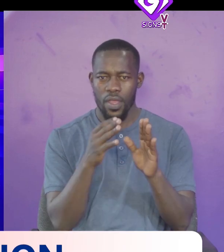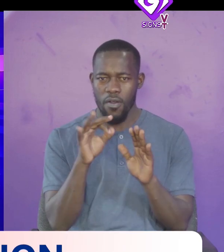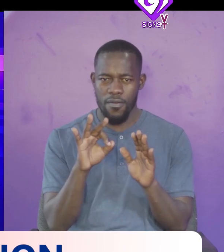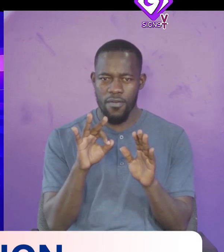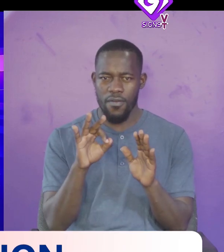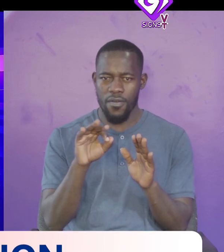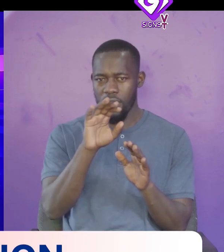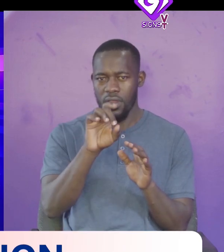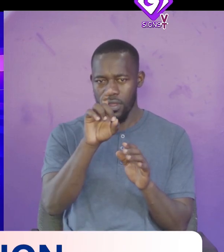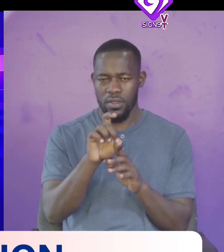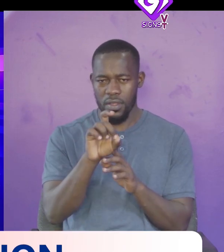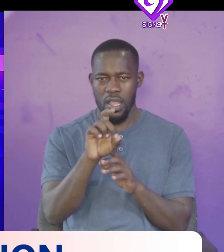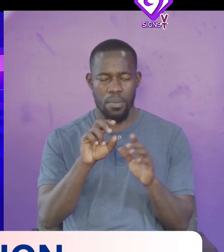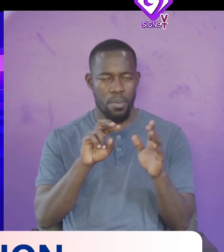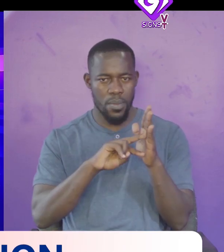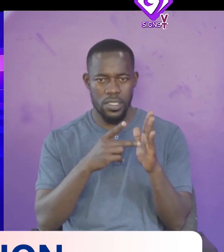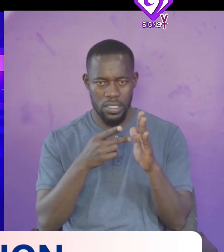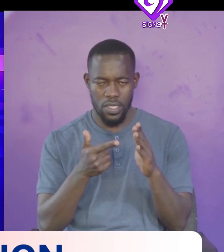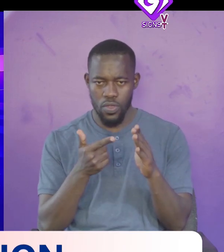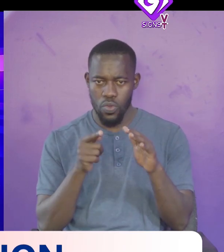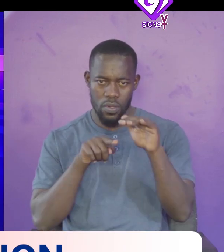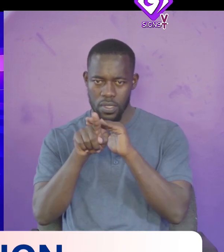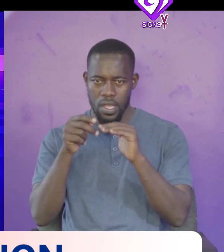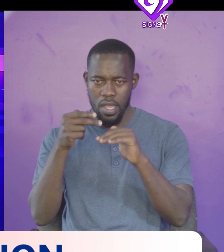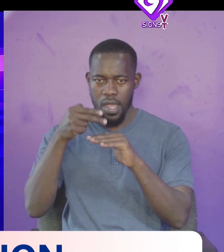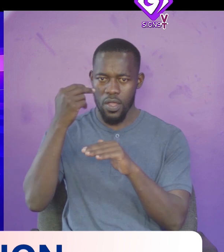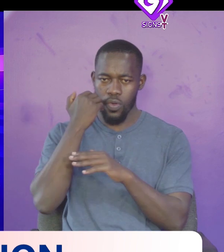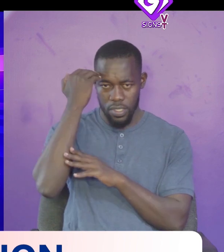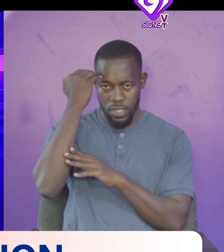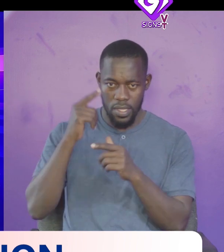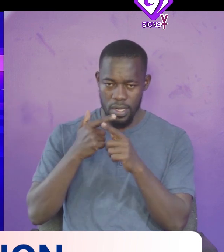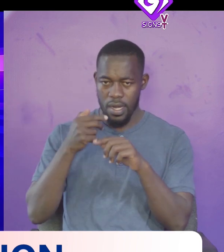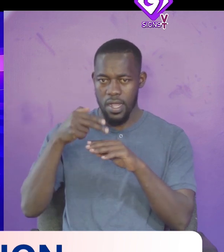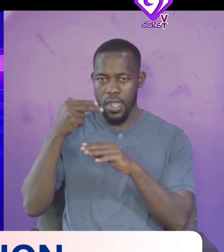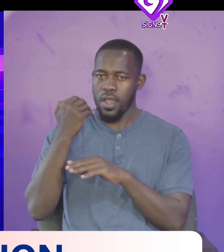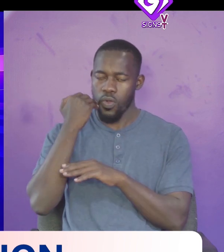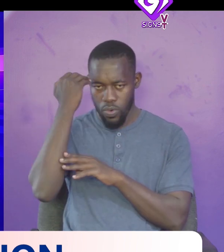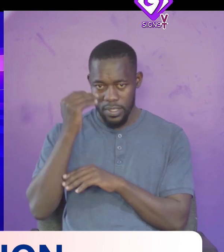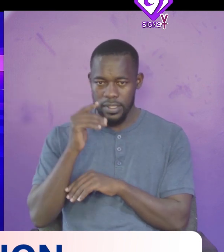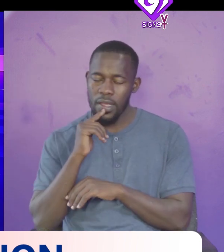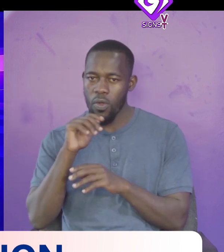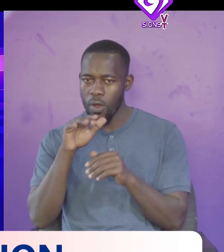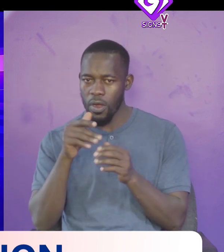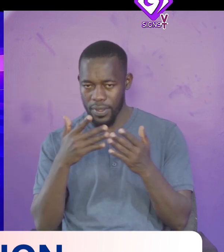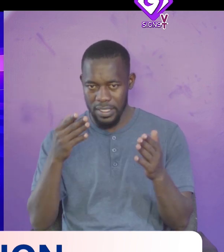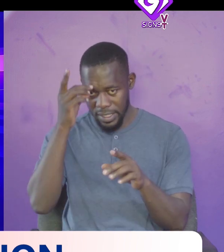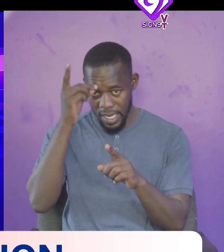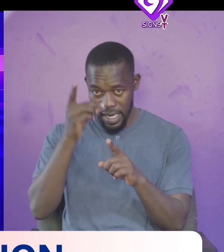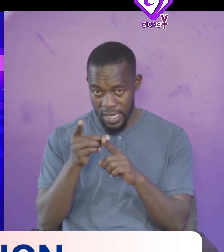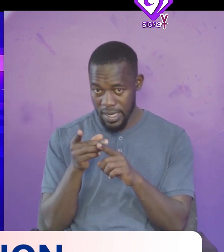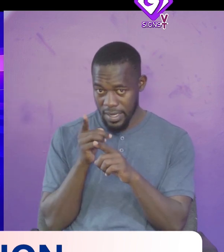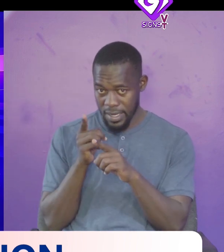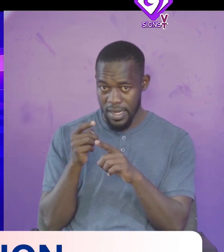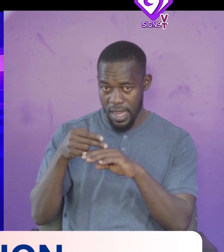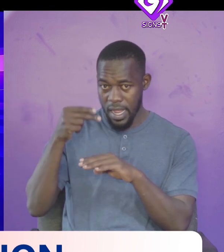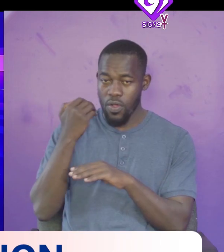way you go to court, a higher court, the higher court says that everything that was decided in the lower court now is going to be held in